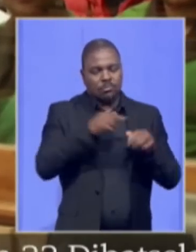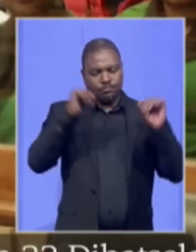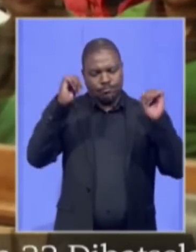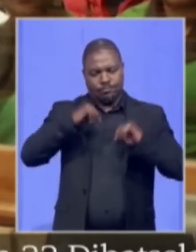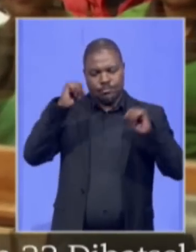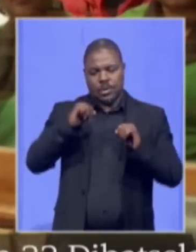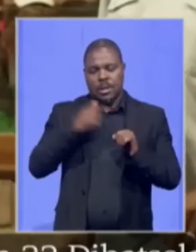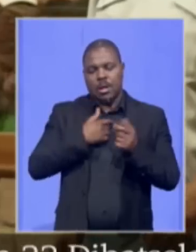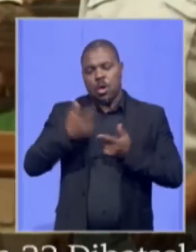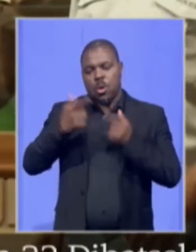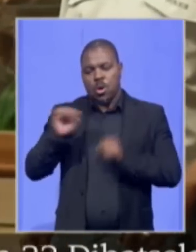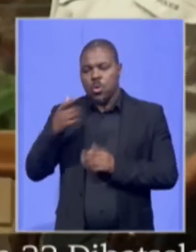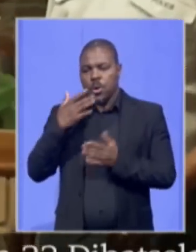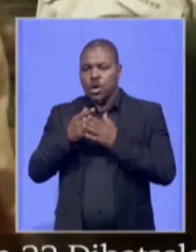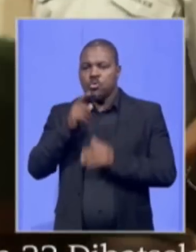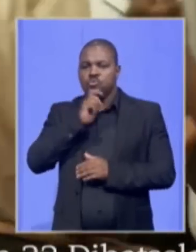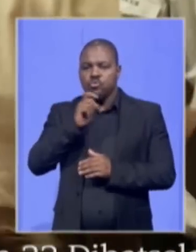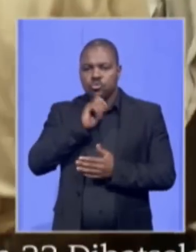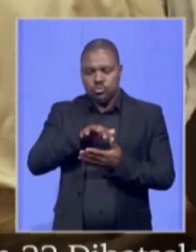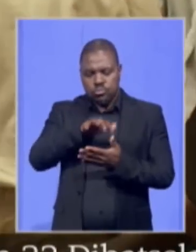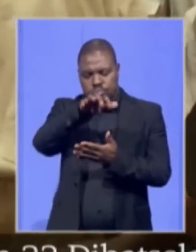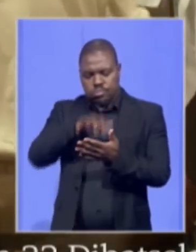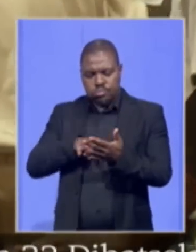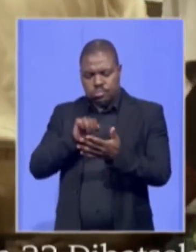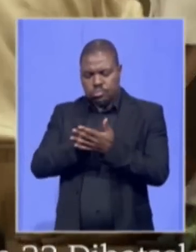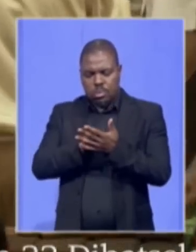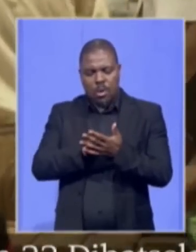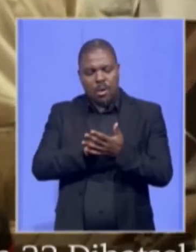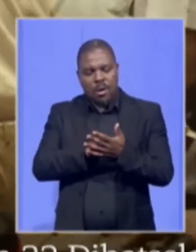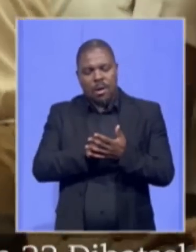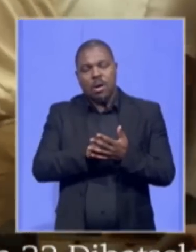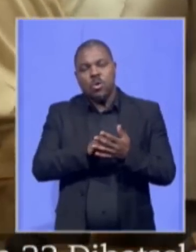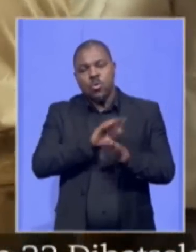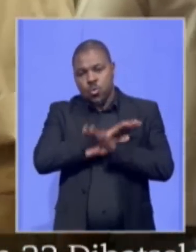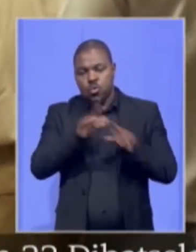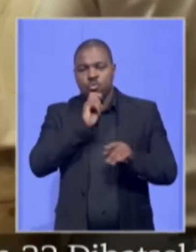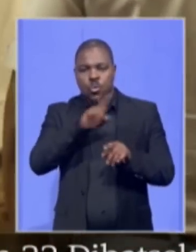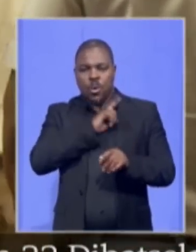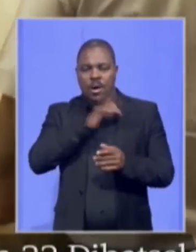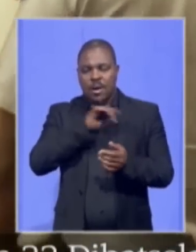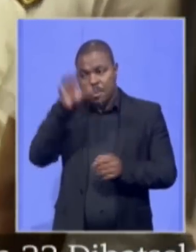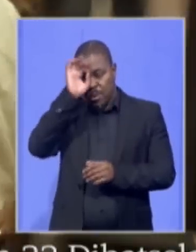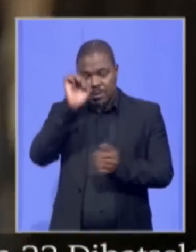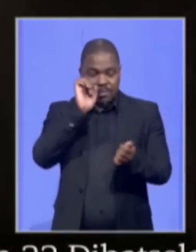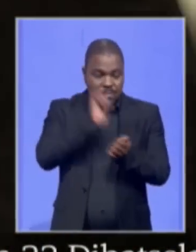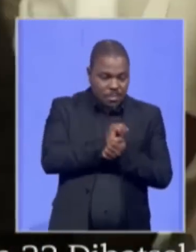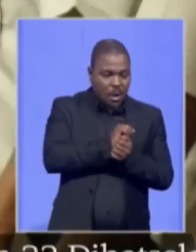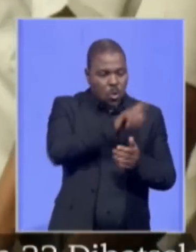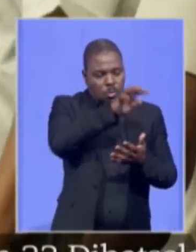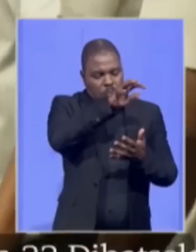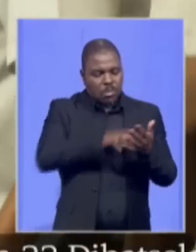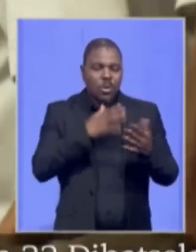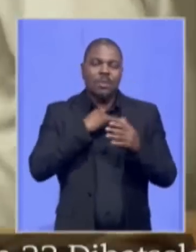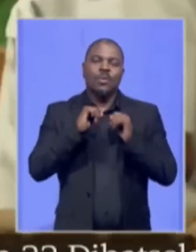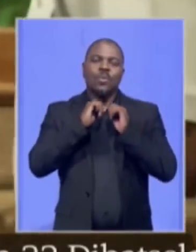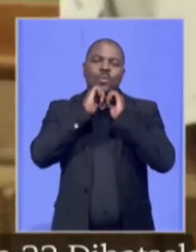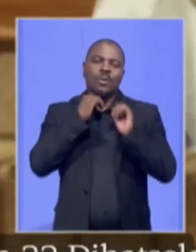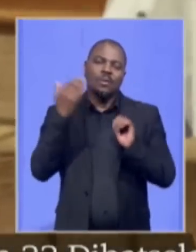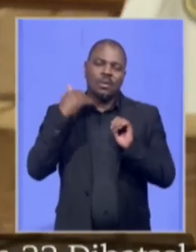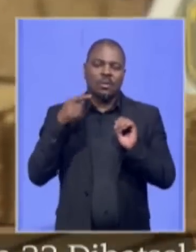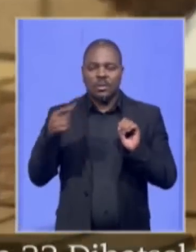go dirisa polelo ya gagwe e e kwadilweng morago ga go tshwara ke mapodisi ka kgwedi ya Phatwe. Ke Katlego Nyoni wa dikgang tsa